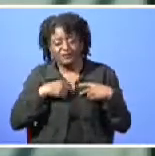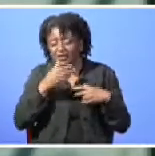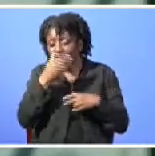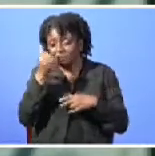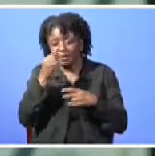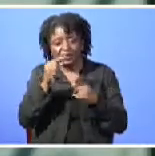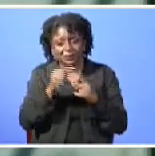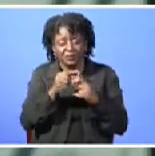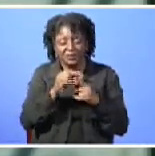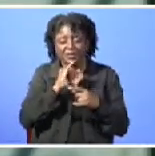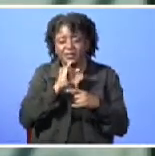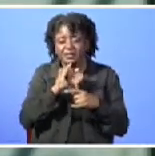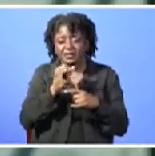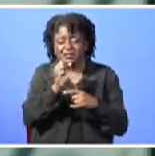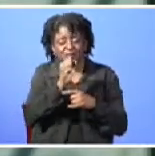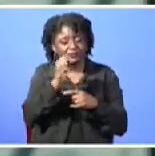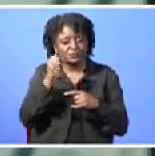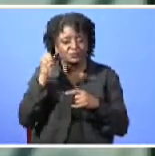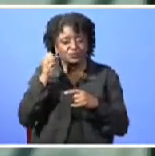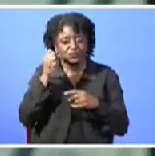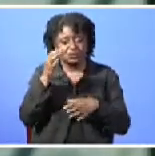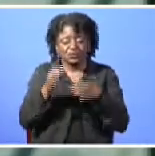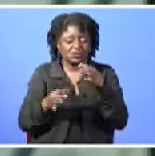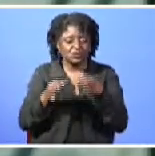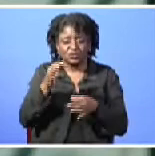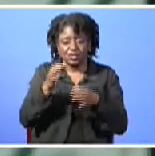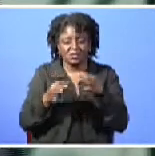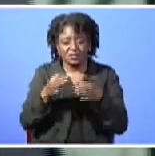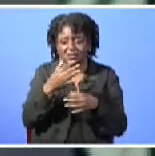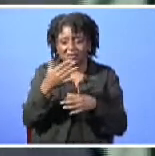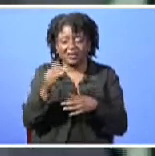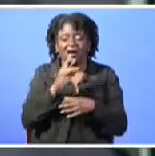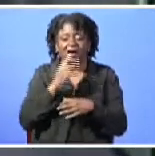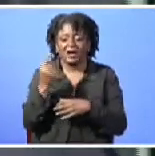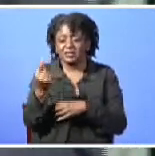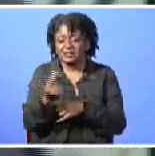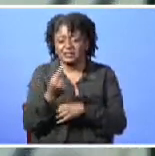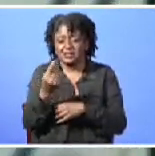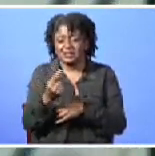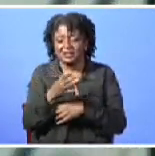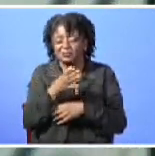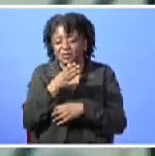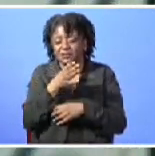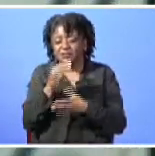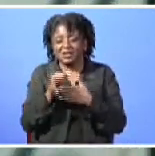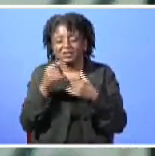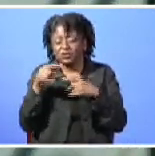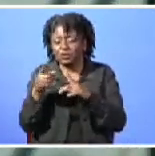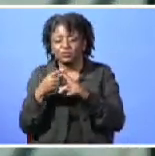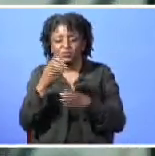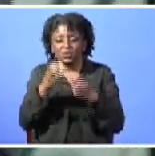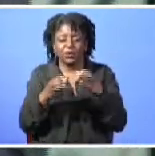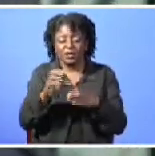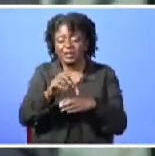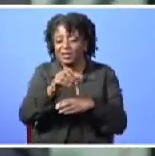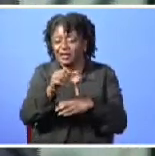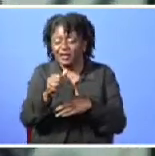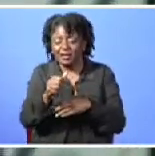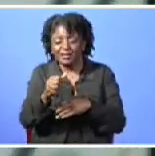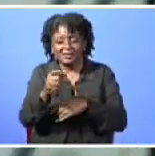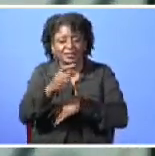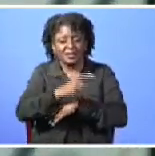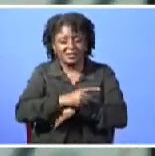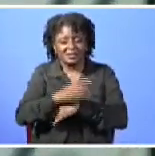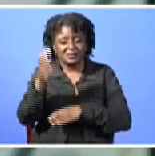is being denied justice. There are single mothers that go to court any given day